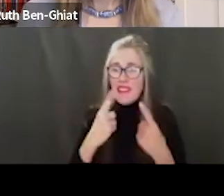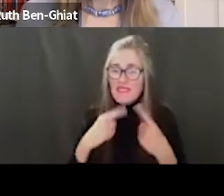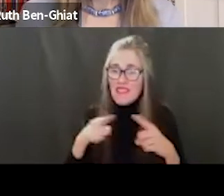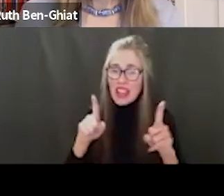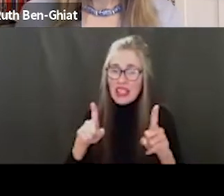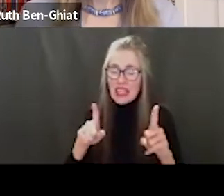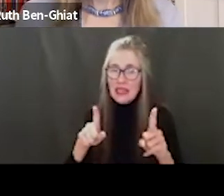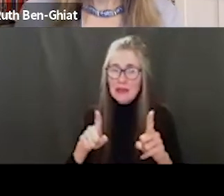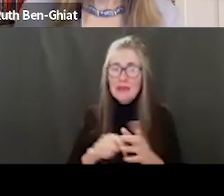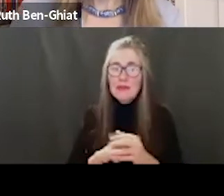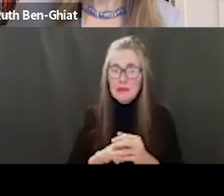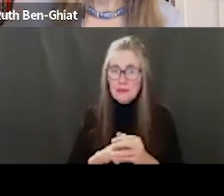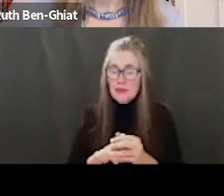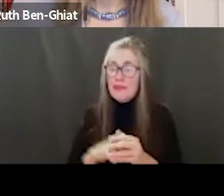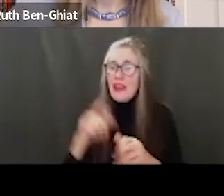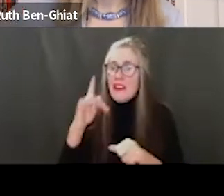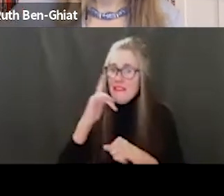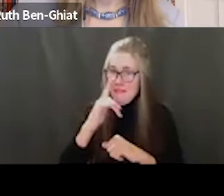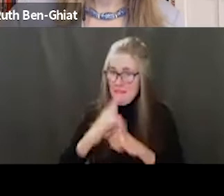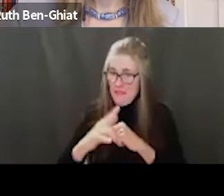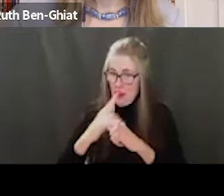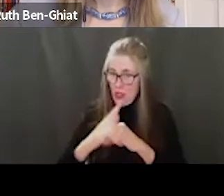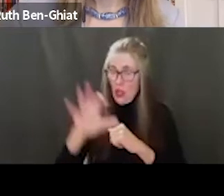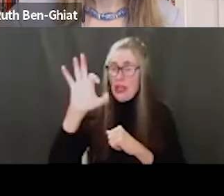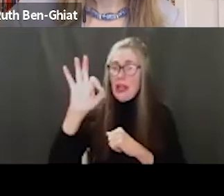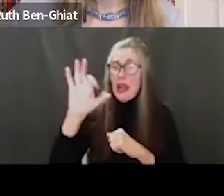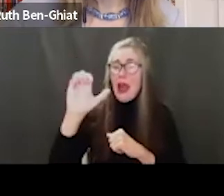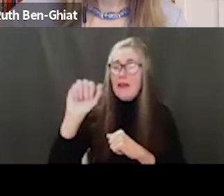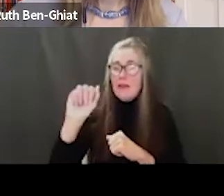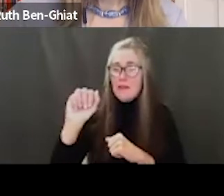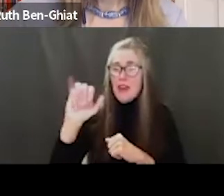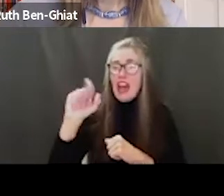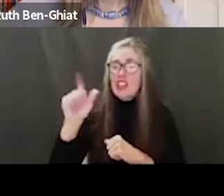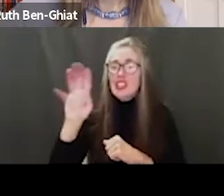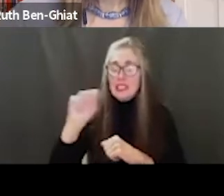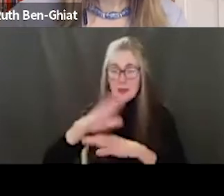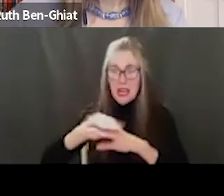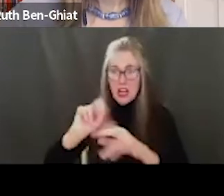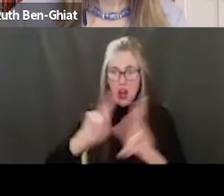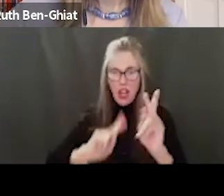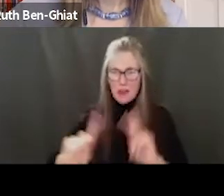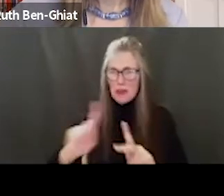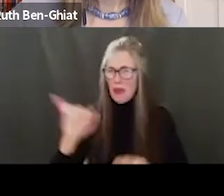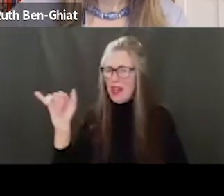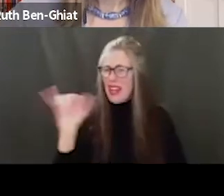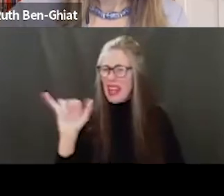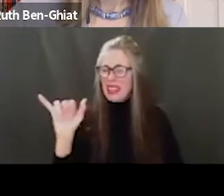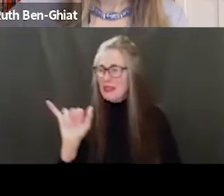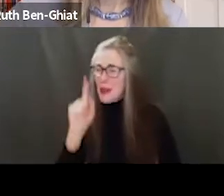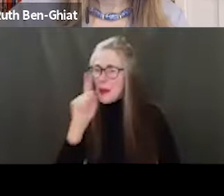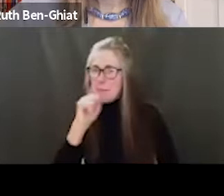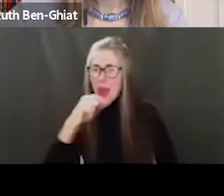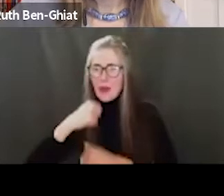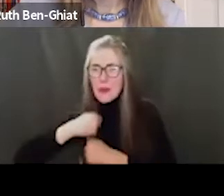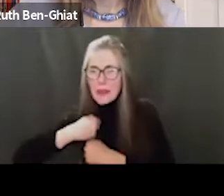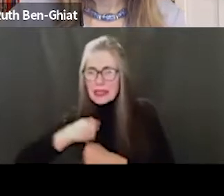in a way, early fascism, and calling on these extremist paramilitary groups and also people